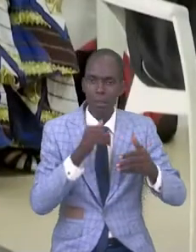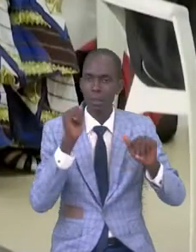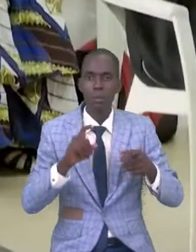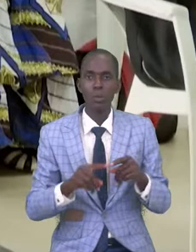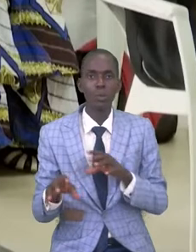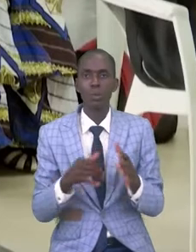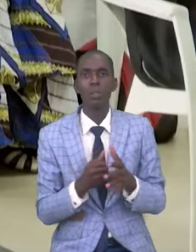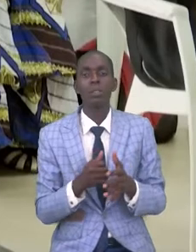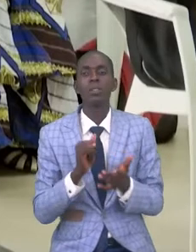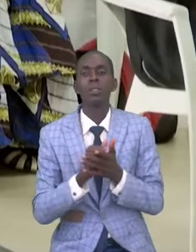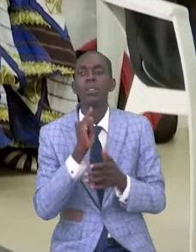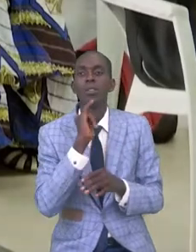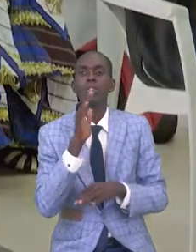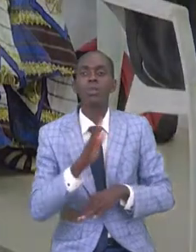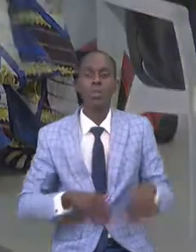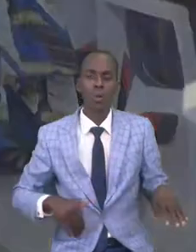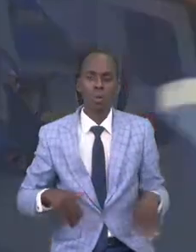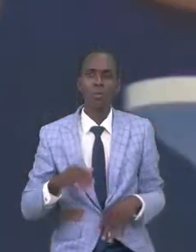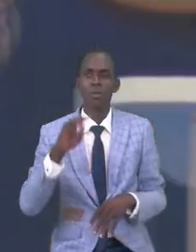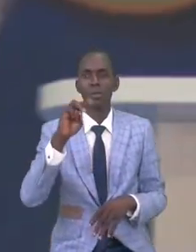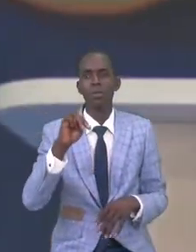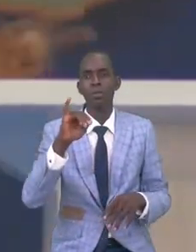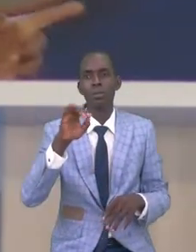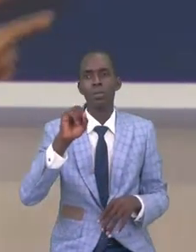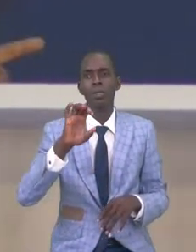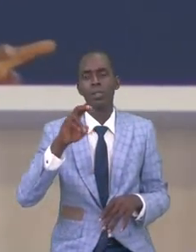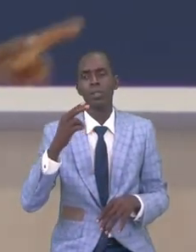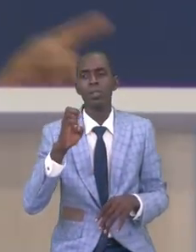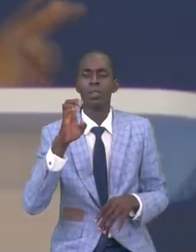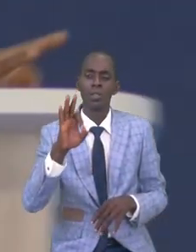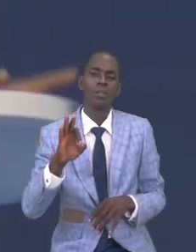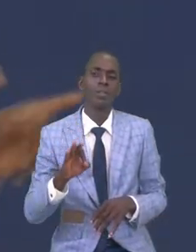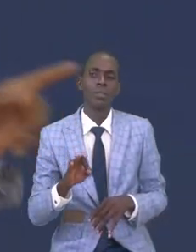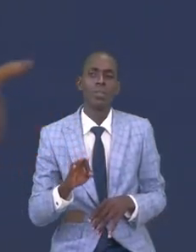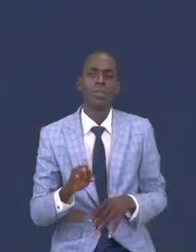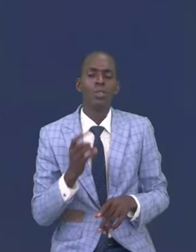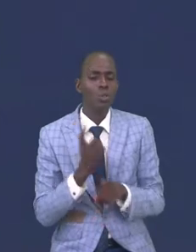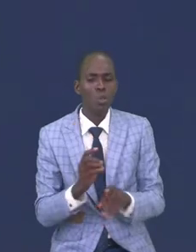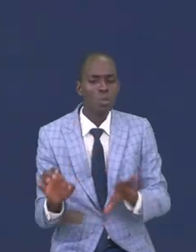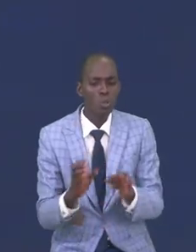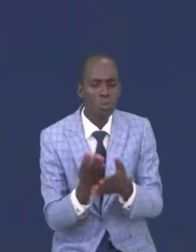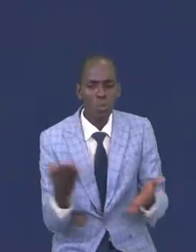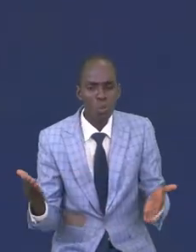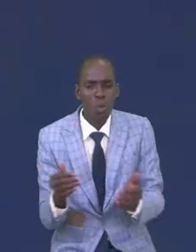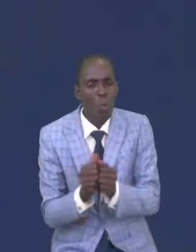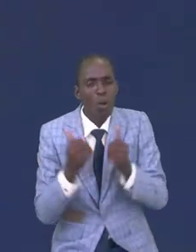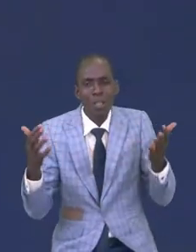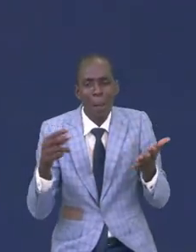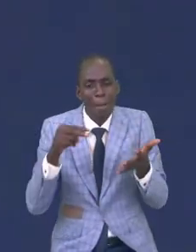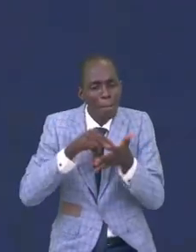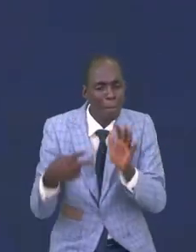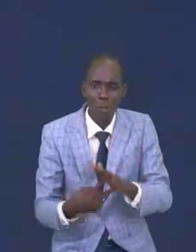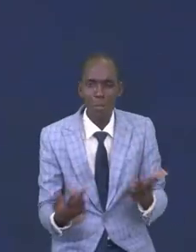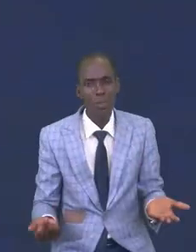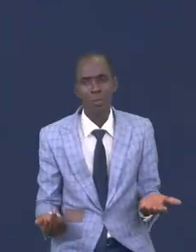call mischief. Just doing something. No meaning. No purpose.